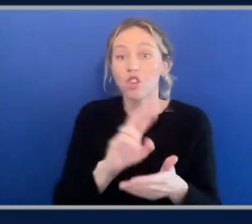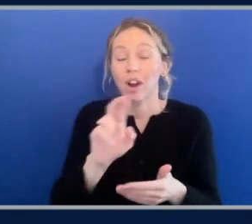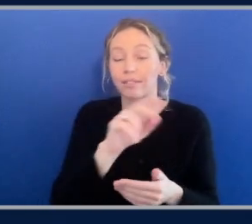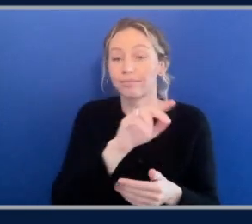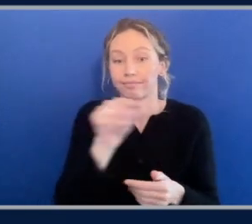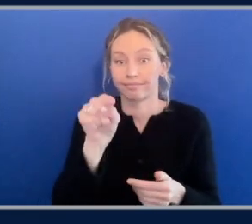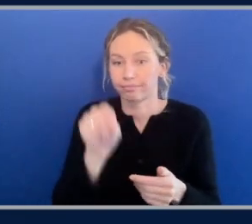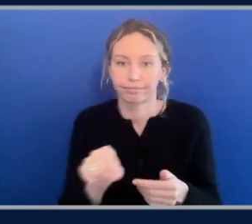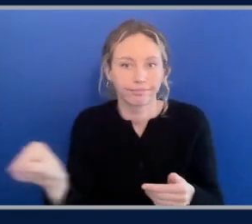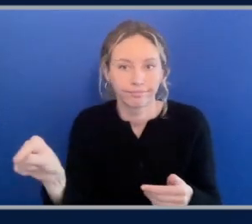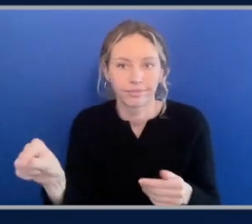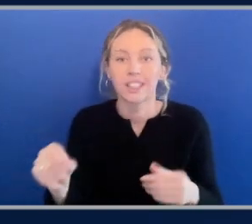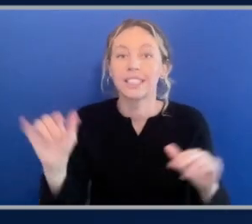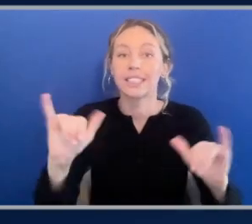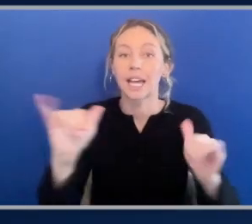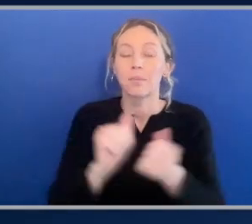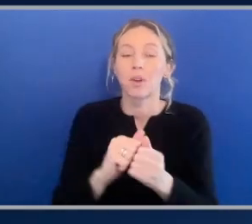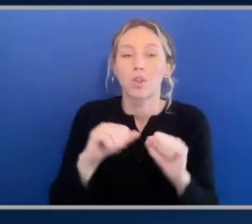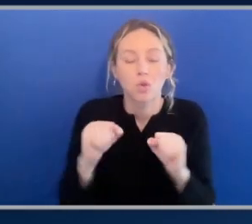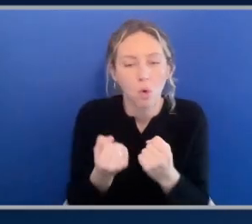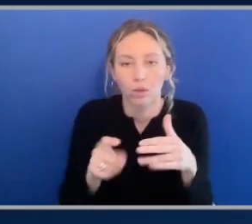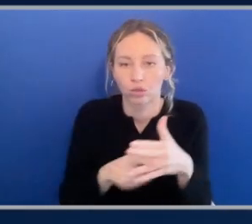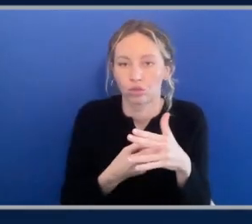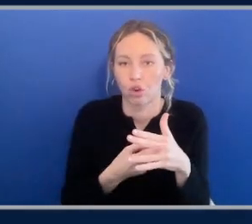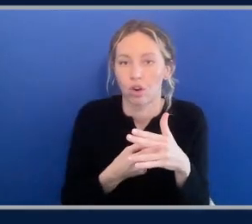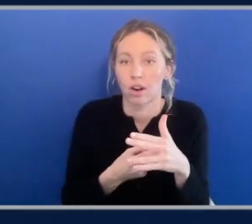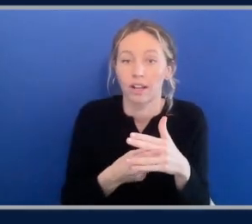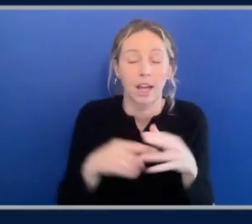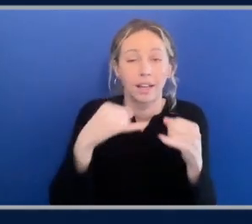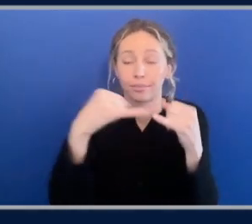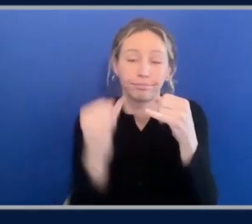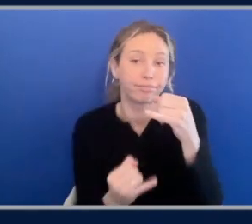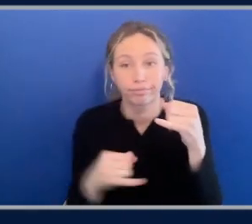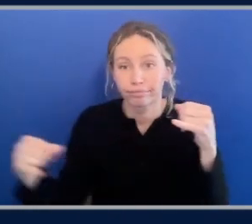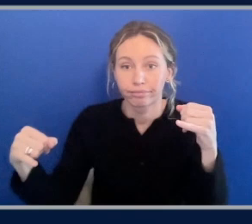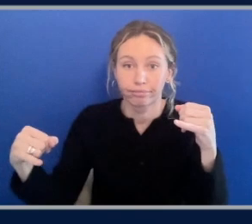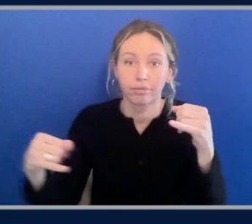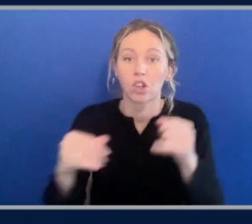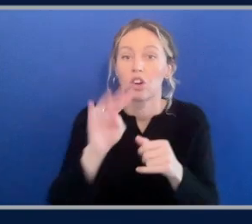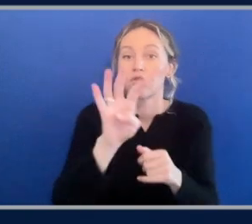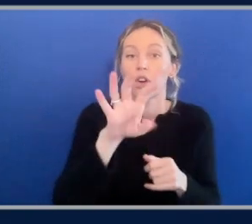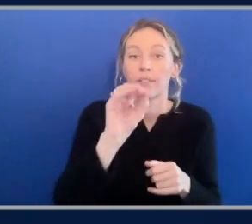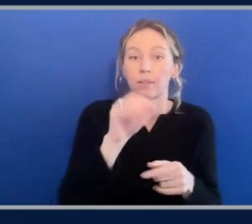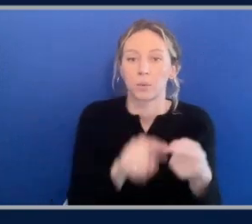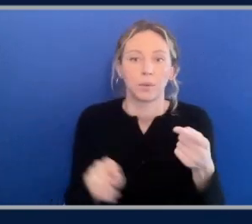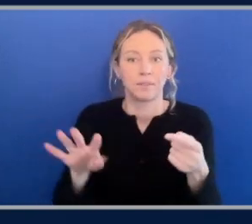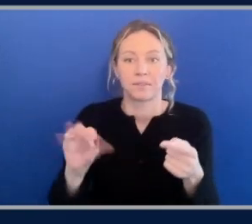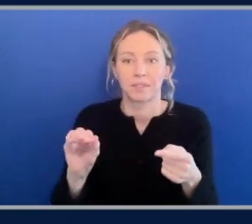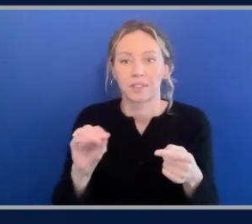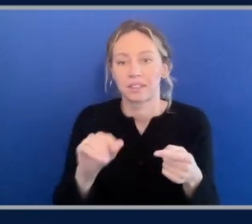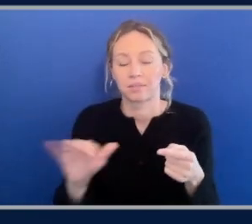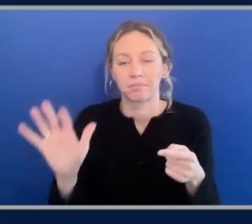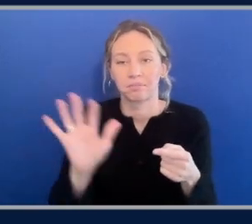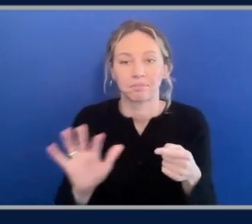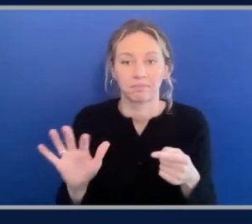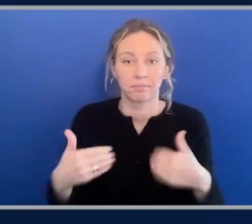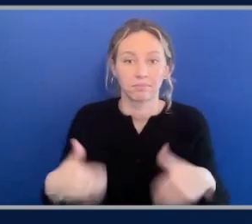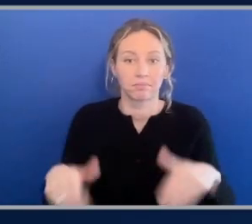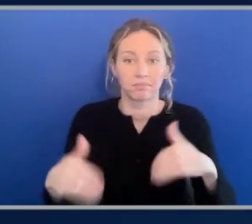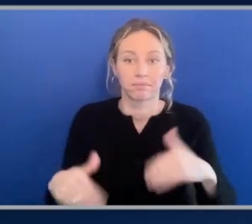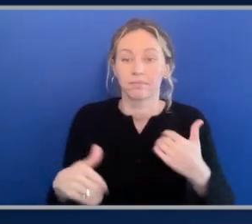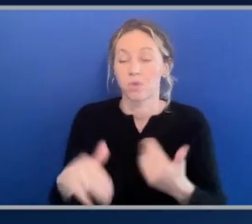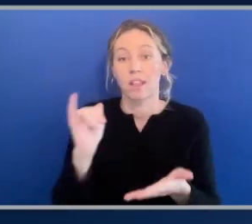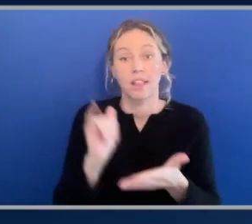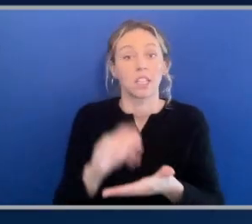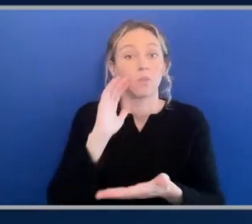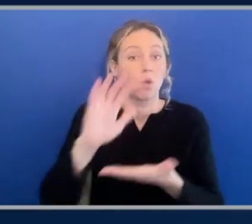duration. And this is across all runtimes. You can see a very dramatic drop from that 450 mark down to around that 50 or so mark. And it's across all